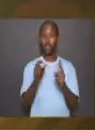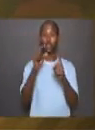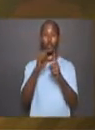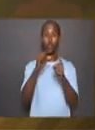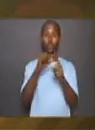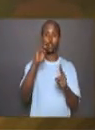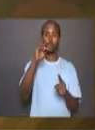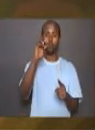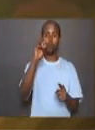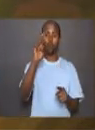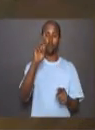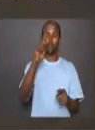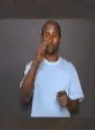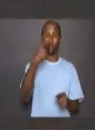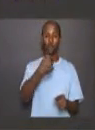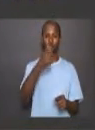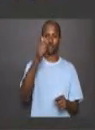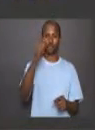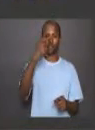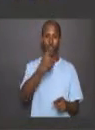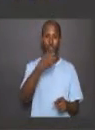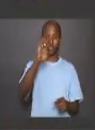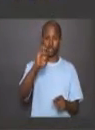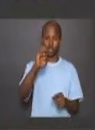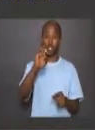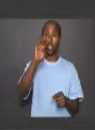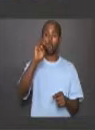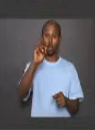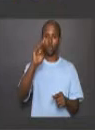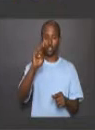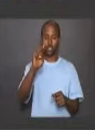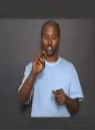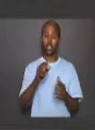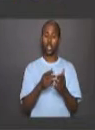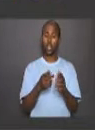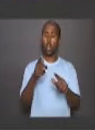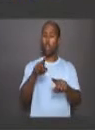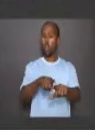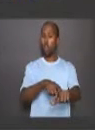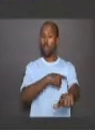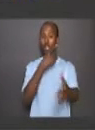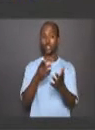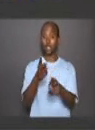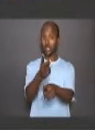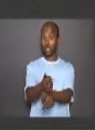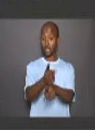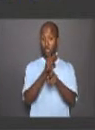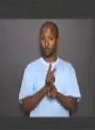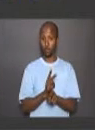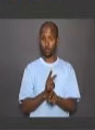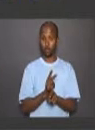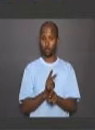word mortgage. A mortgage is a long-term loan that